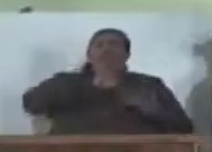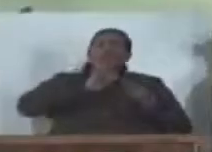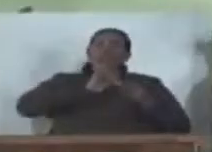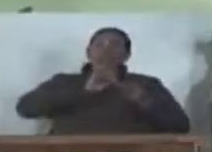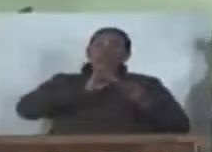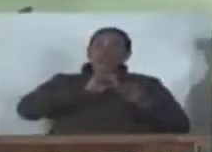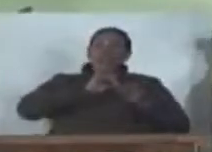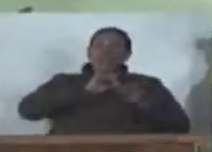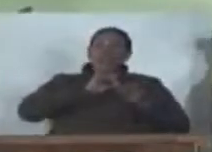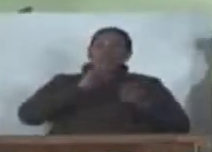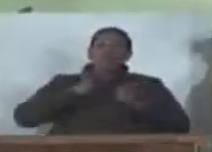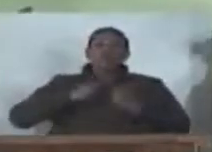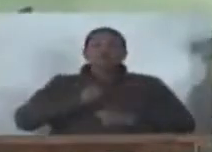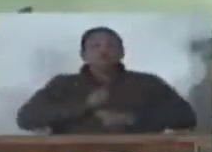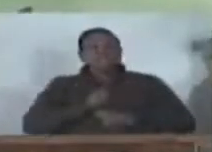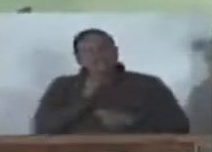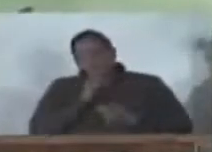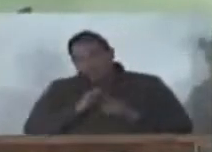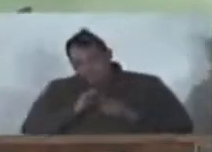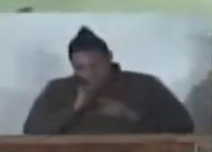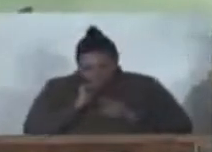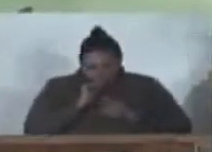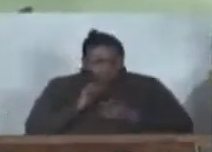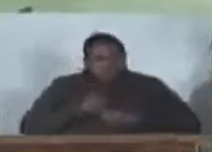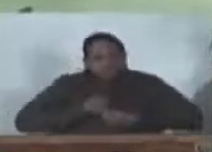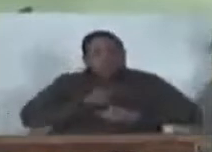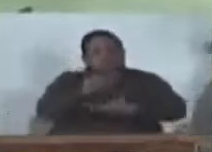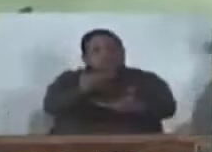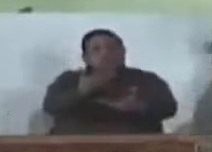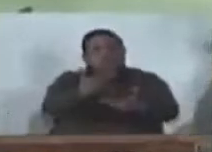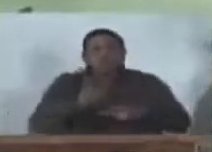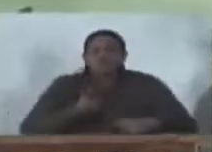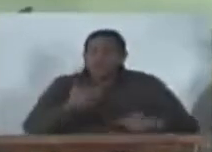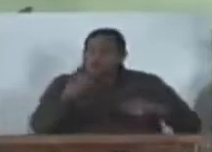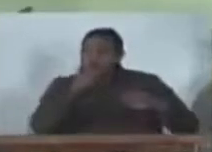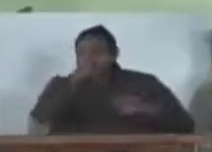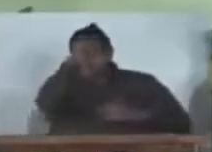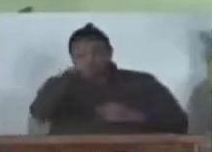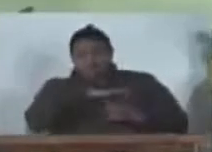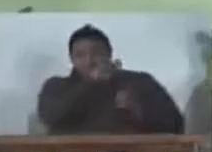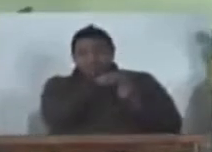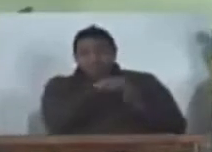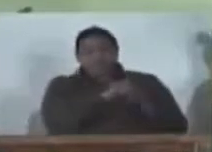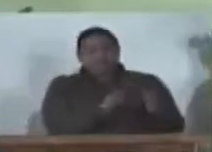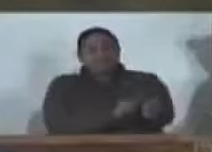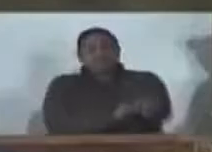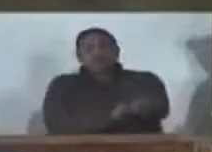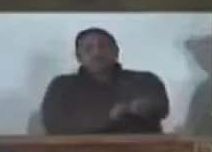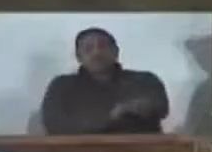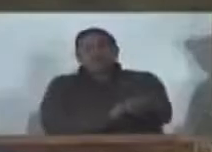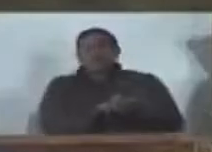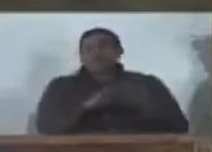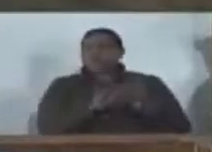out. I want to say to the men in the communities across Jamaica, particularly in the inner city,